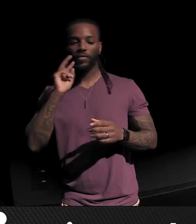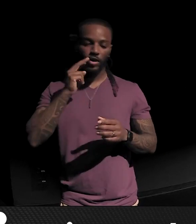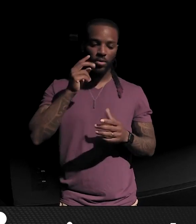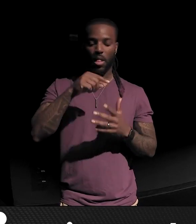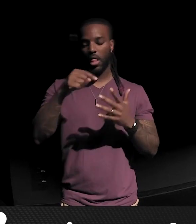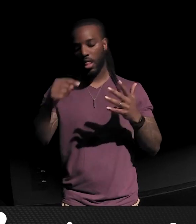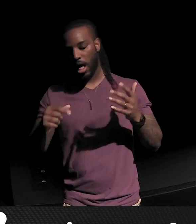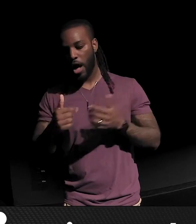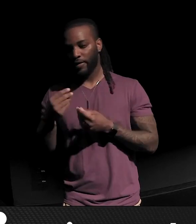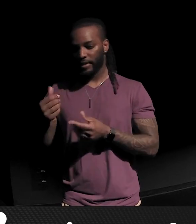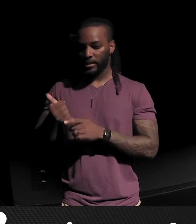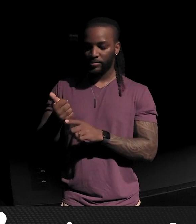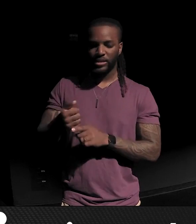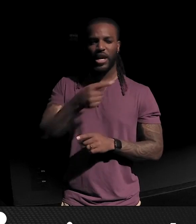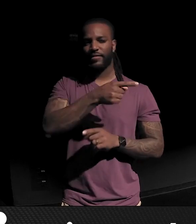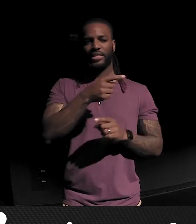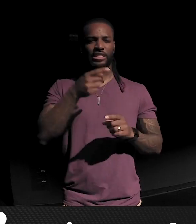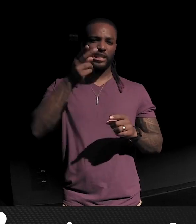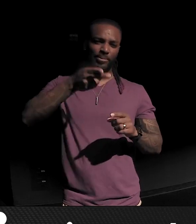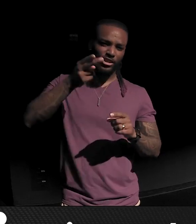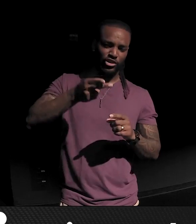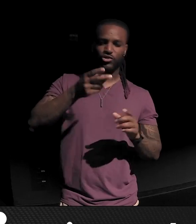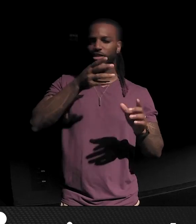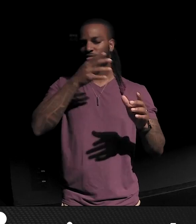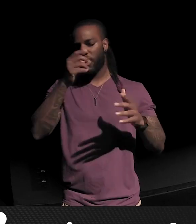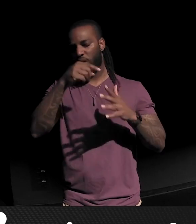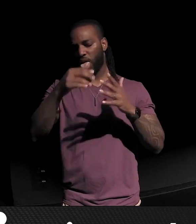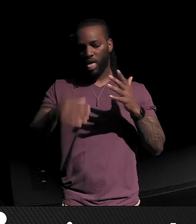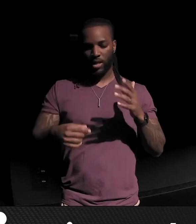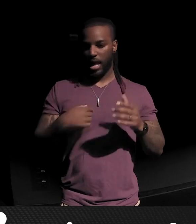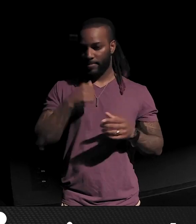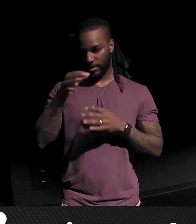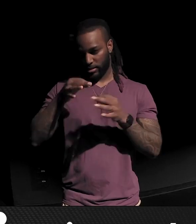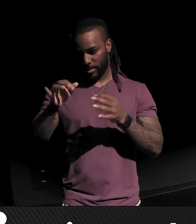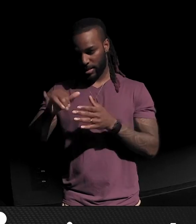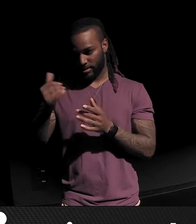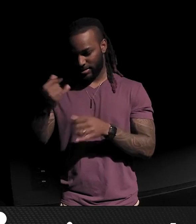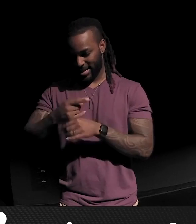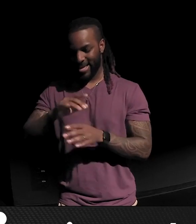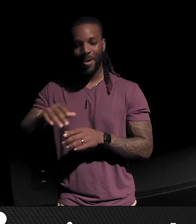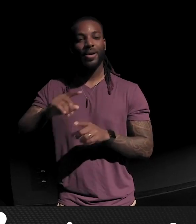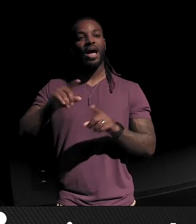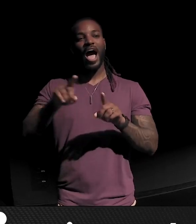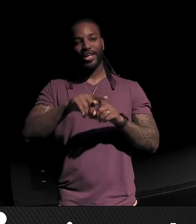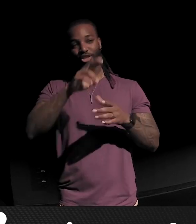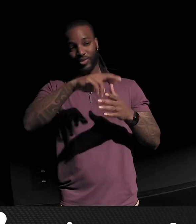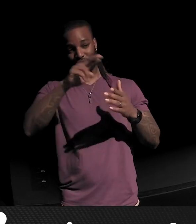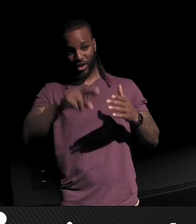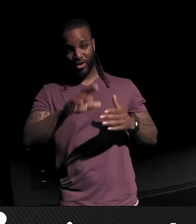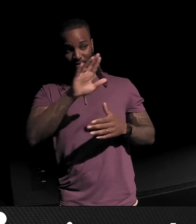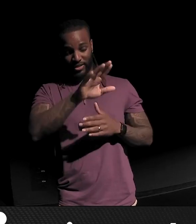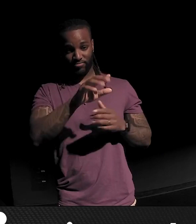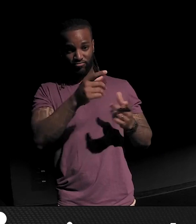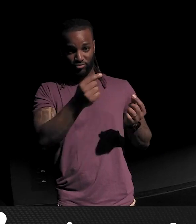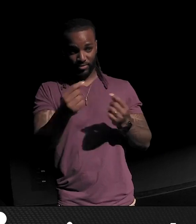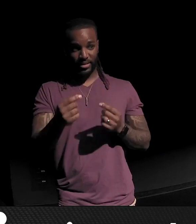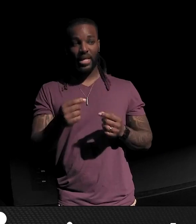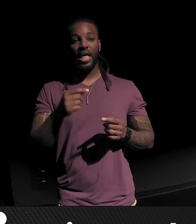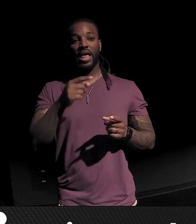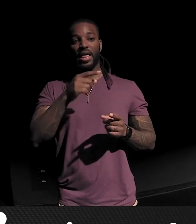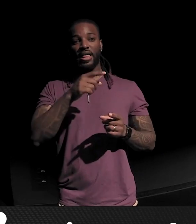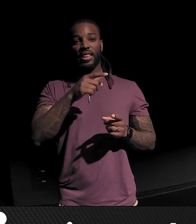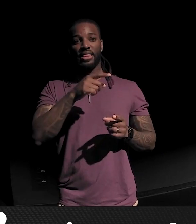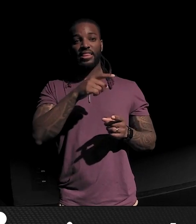history of the U.S. agricultural supplement. I don't need to go in that today. But as a result of some of those efforts, they weren't able, they